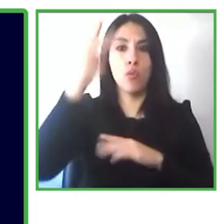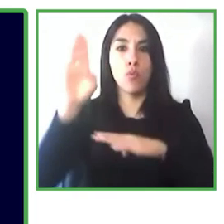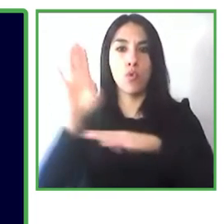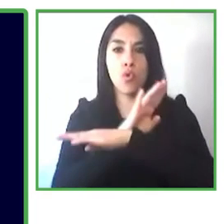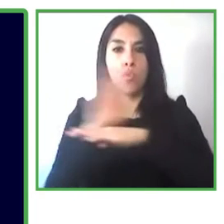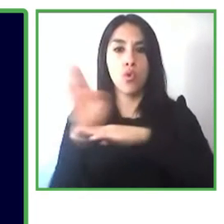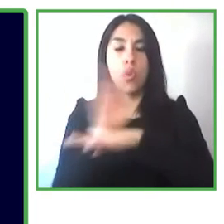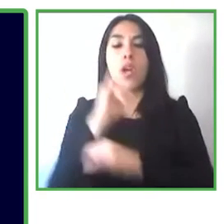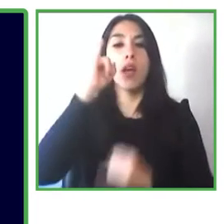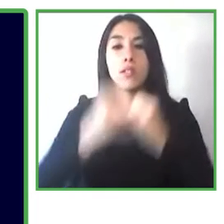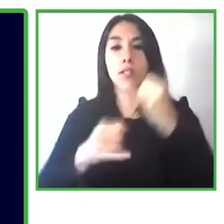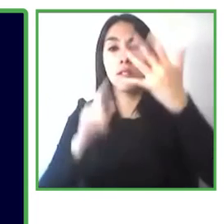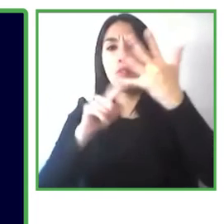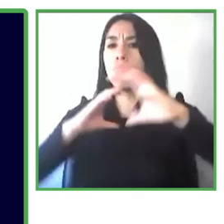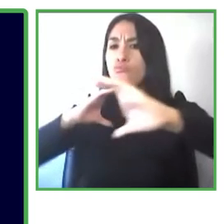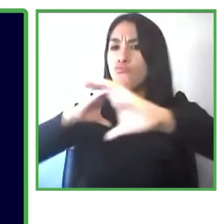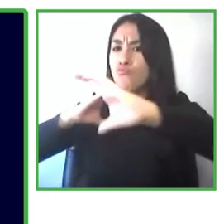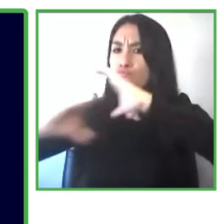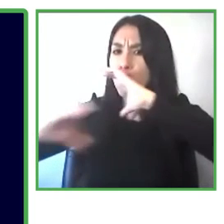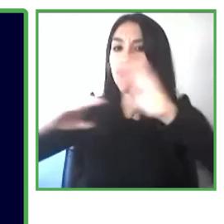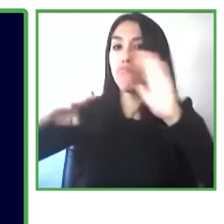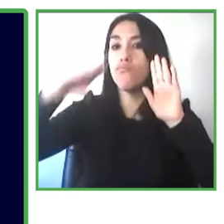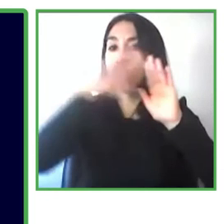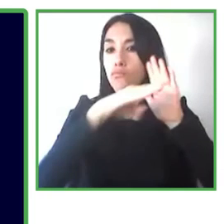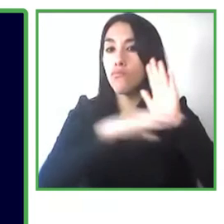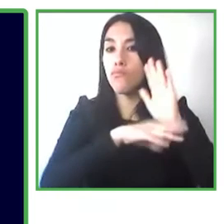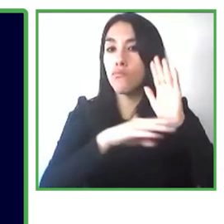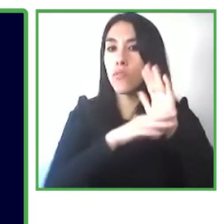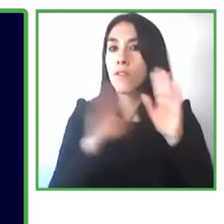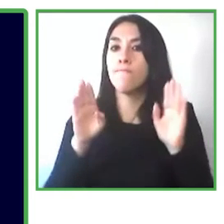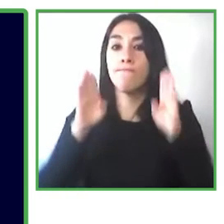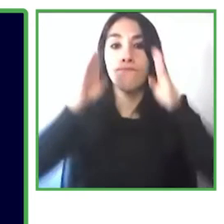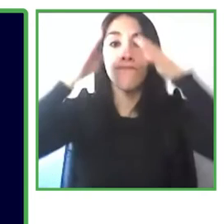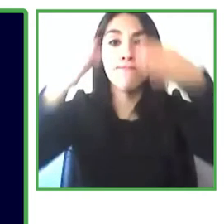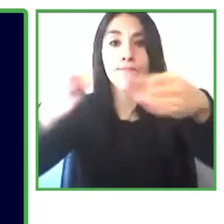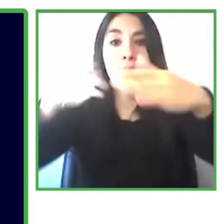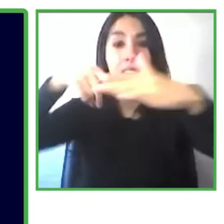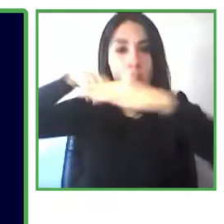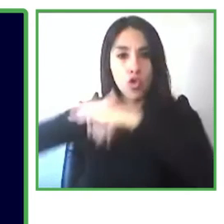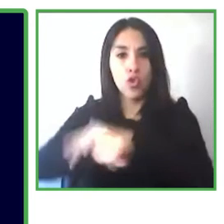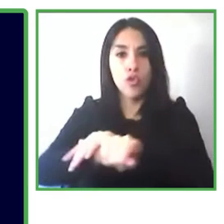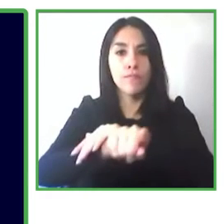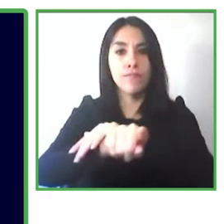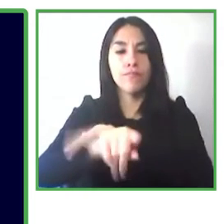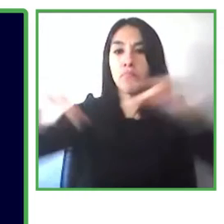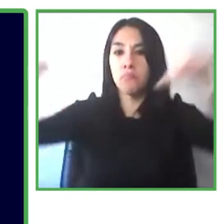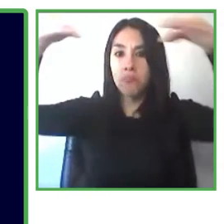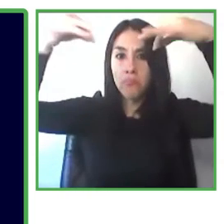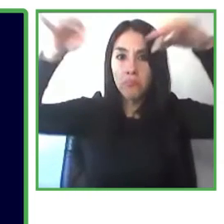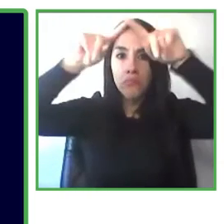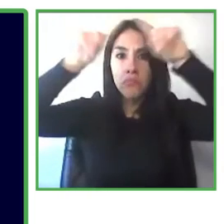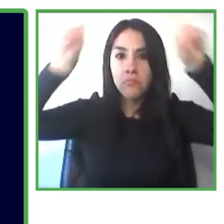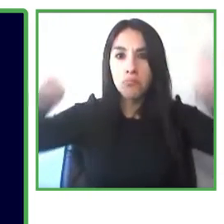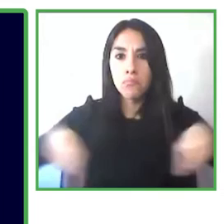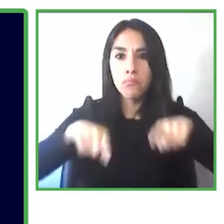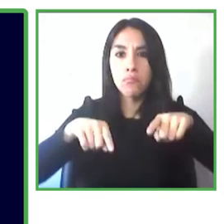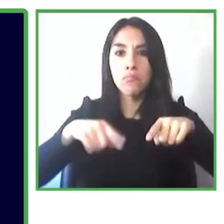of communication is related to accessibility of materials and different things.